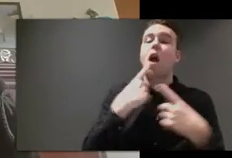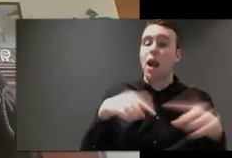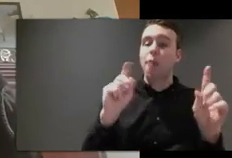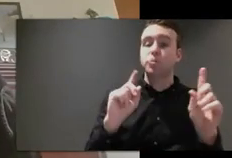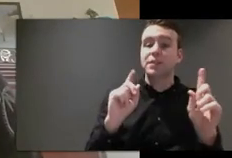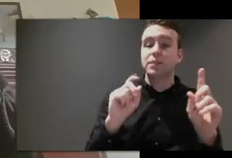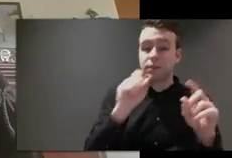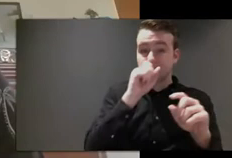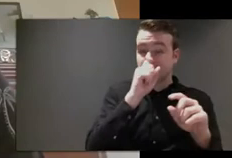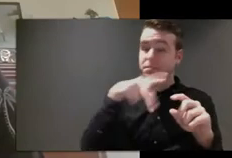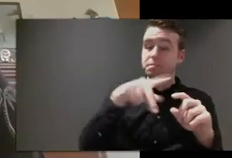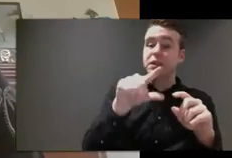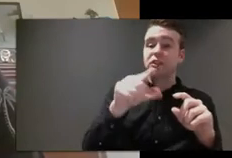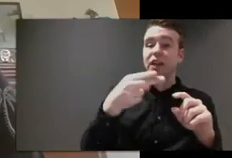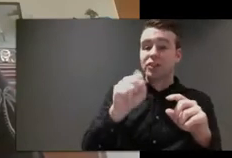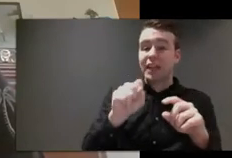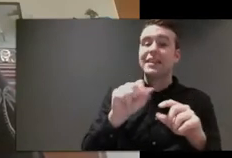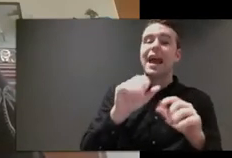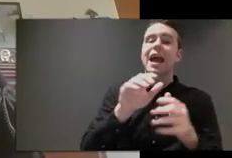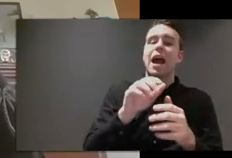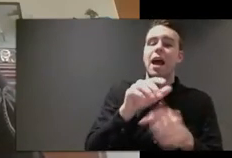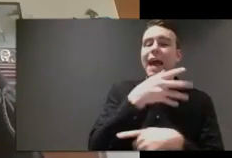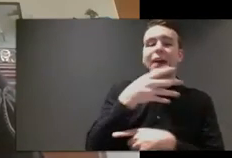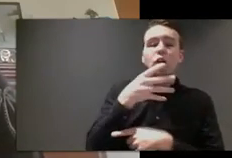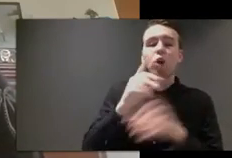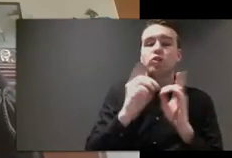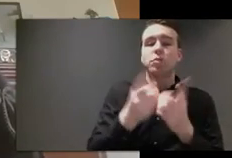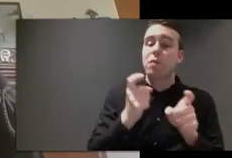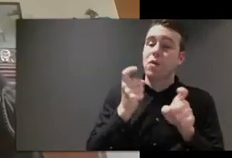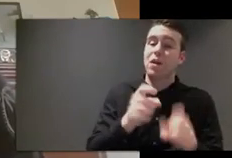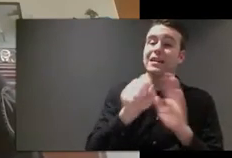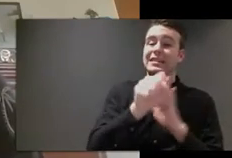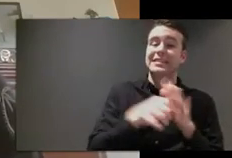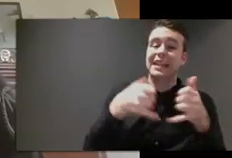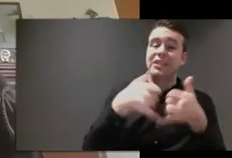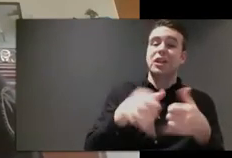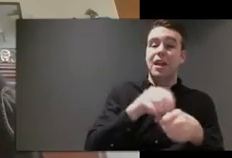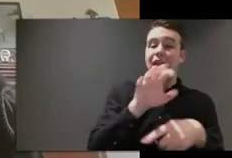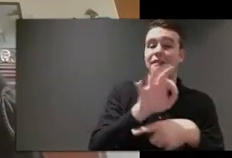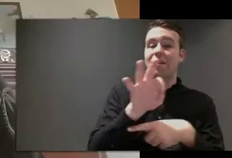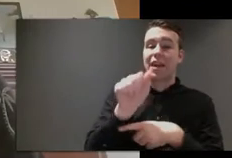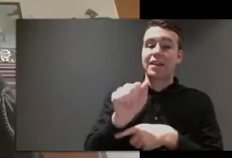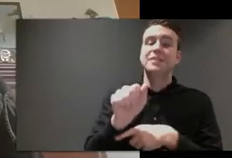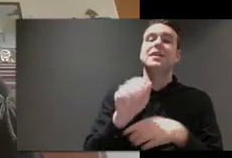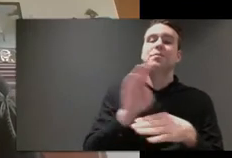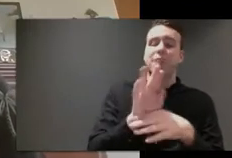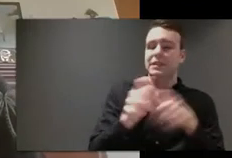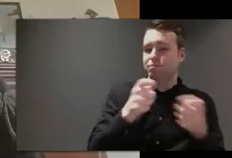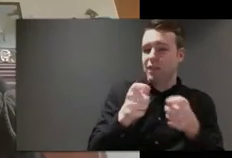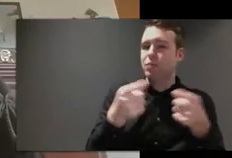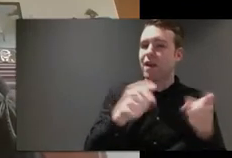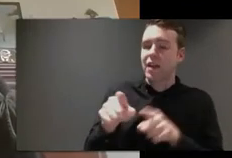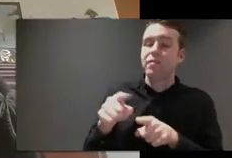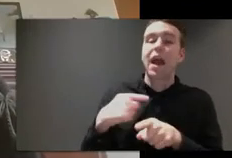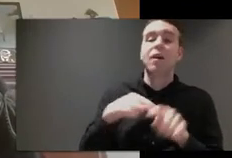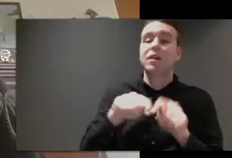accomplishments. The PGHS Agriculture Department was recently awarded a state championship in FFA's Farm Business Management event. Our